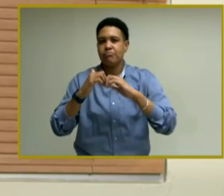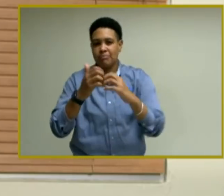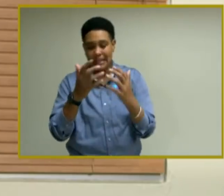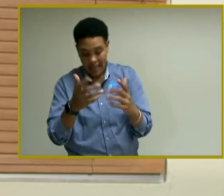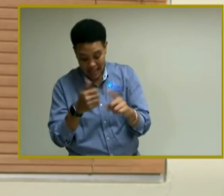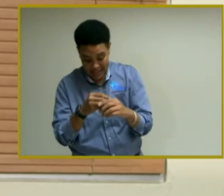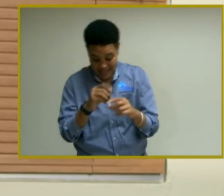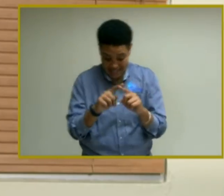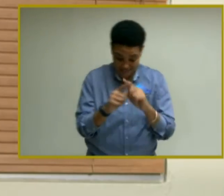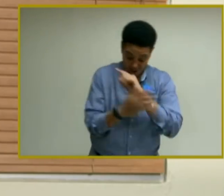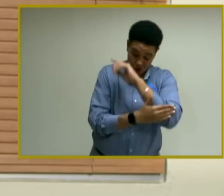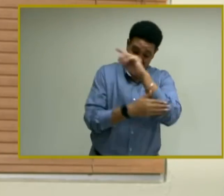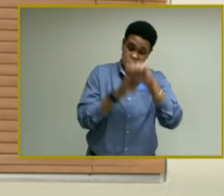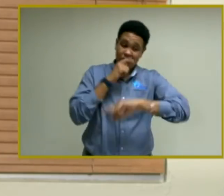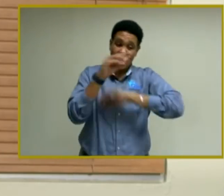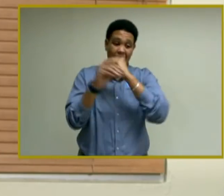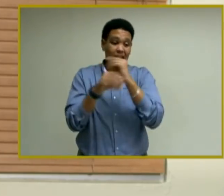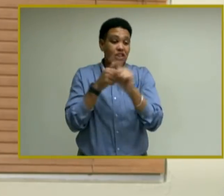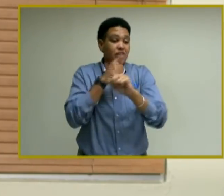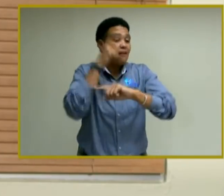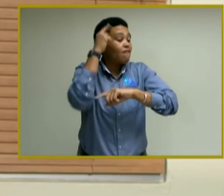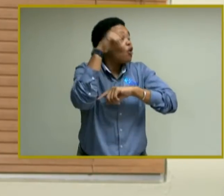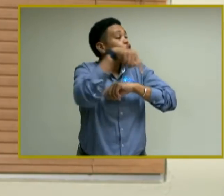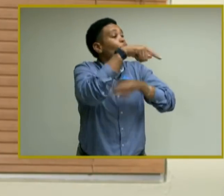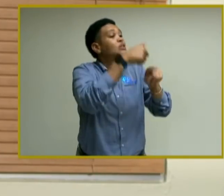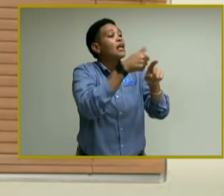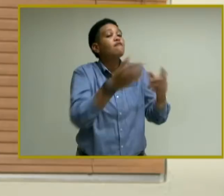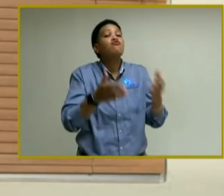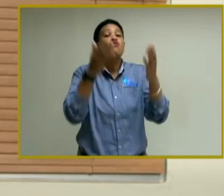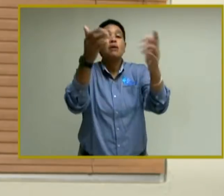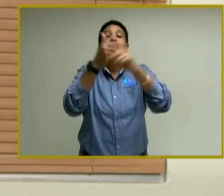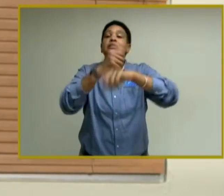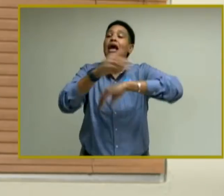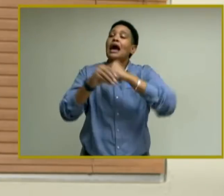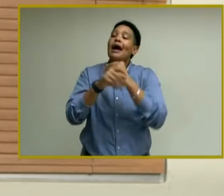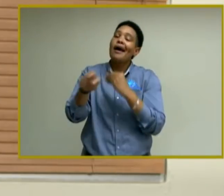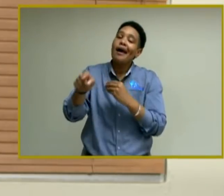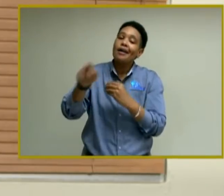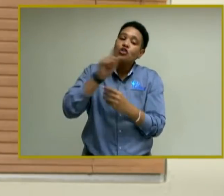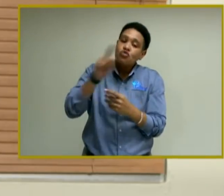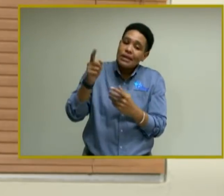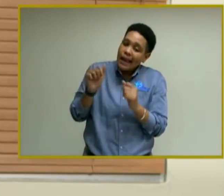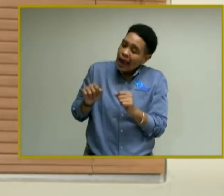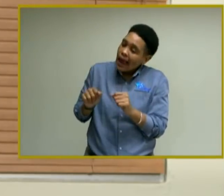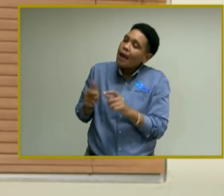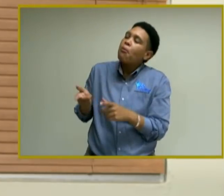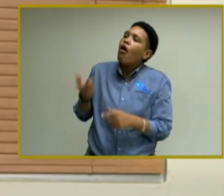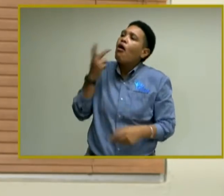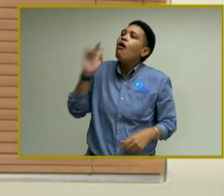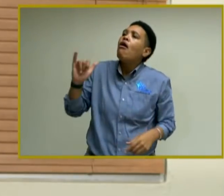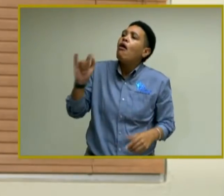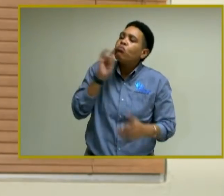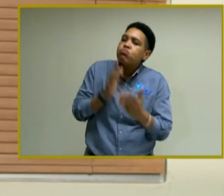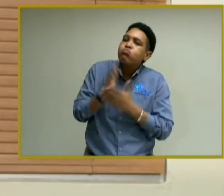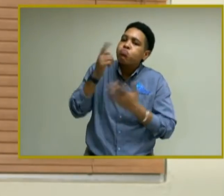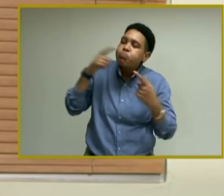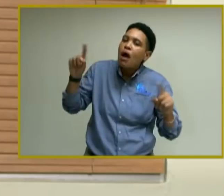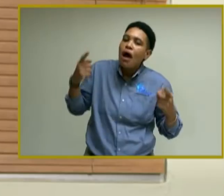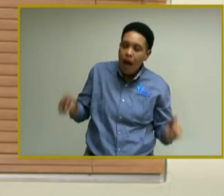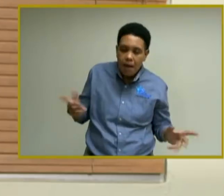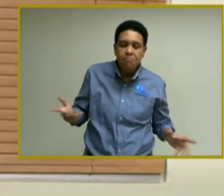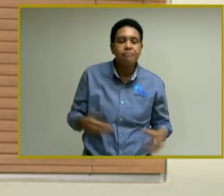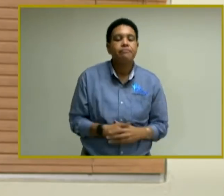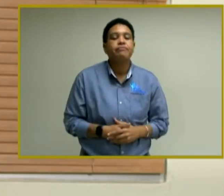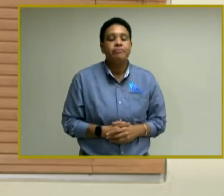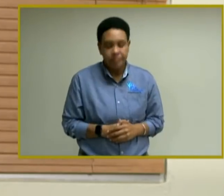in countries in order for those recommendations to be able to take place.